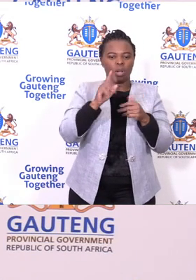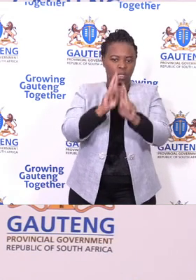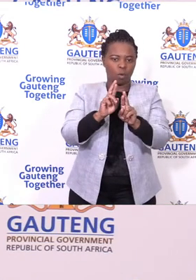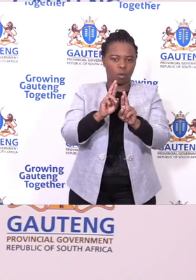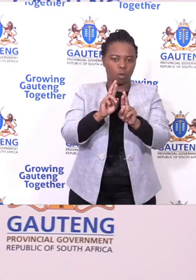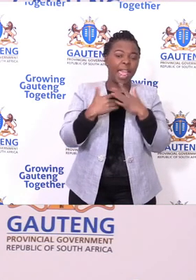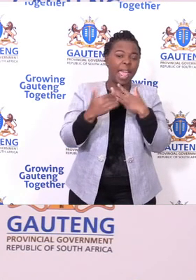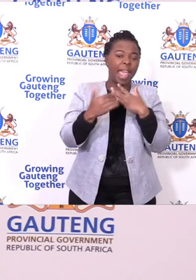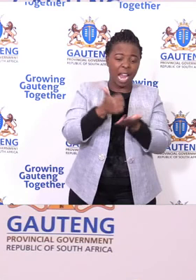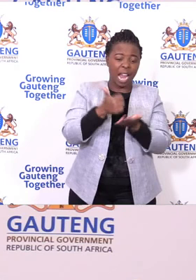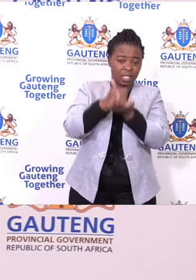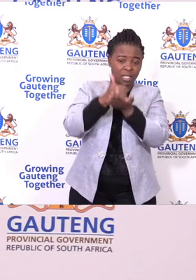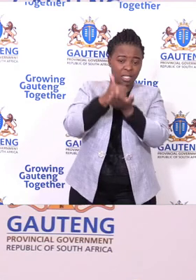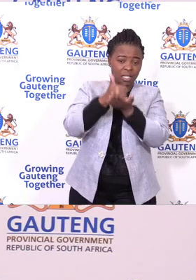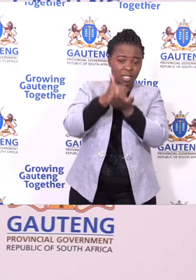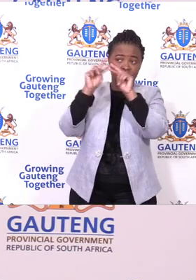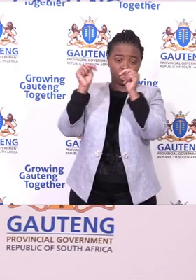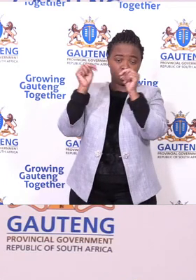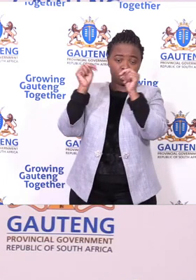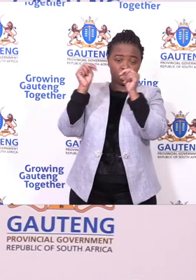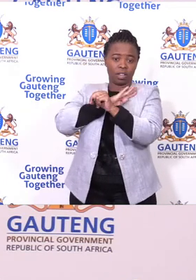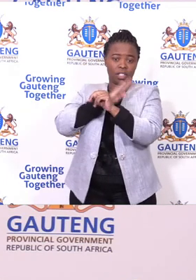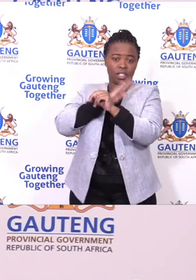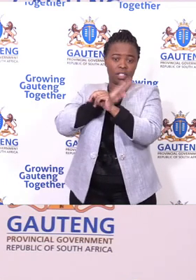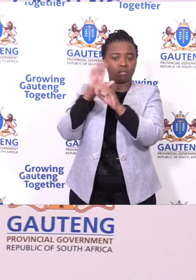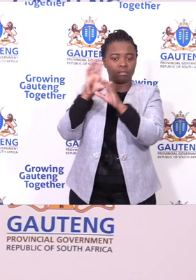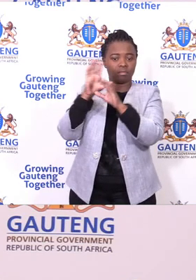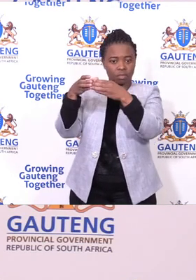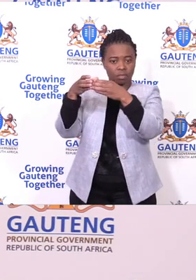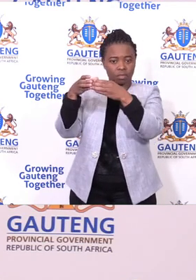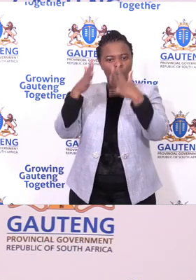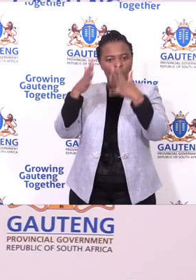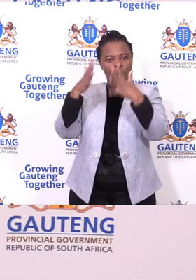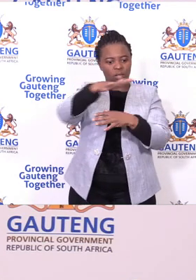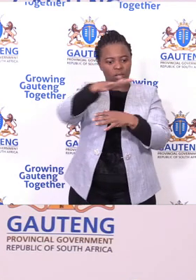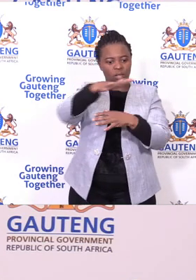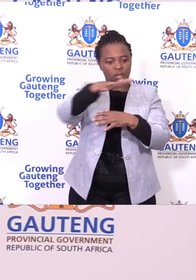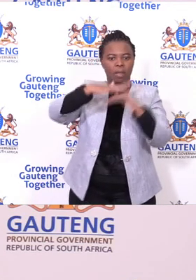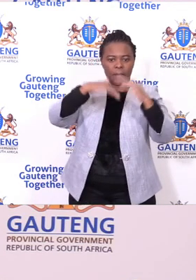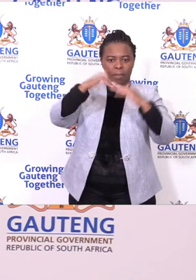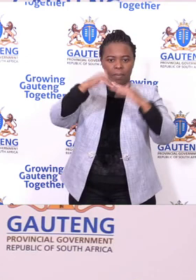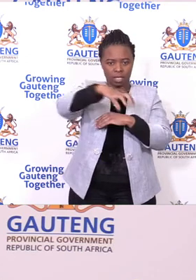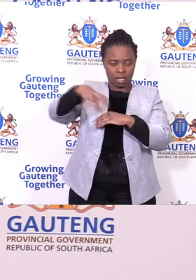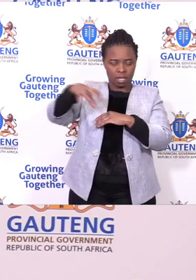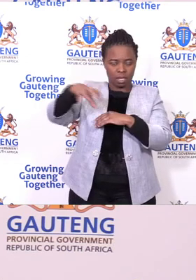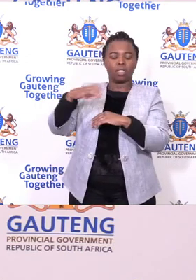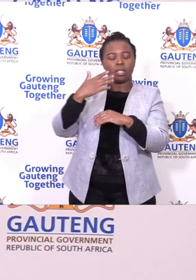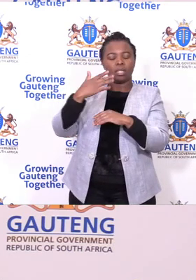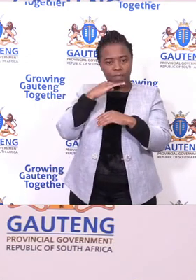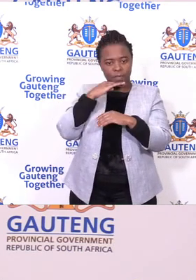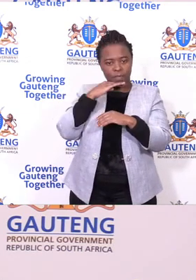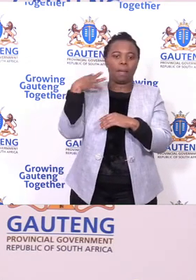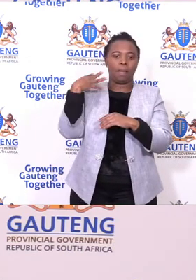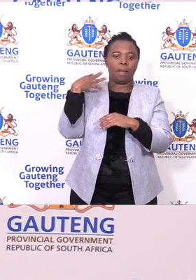comes from the South African National Defence Force, particularly in terms of infrastructure, will have to be actually an order of the Minister